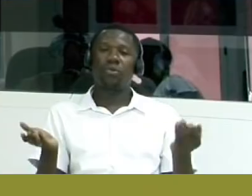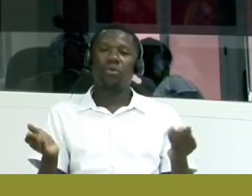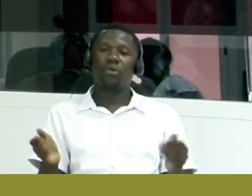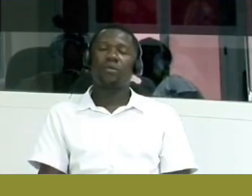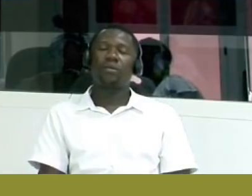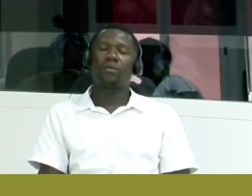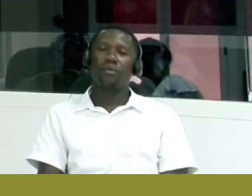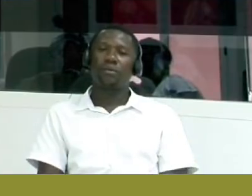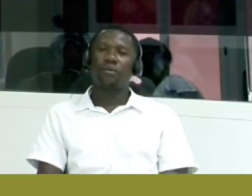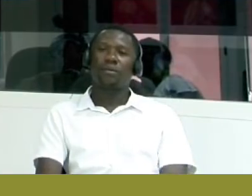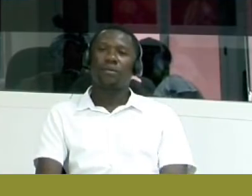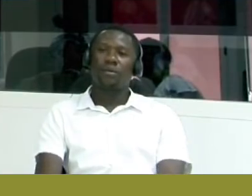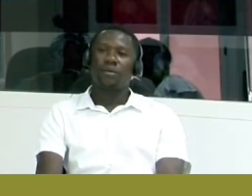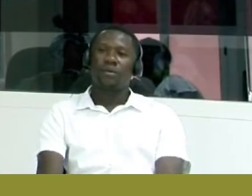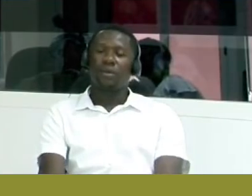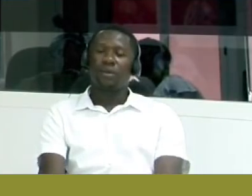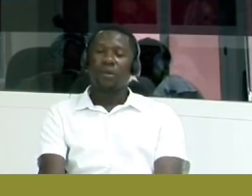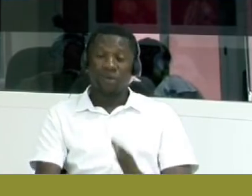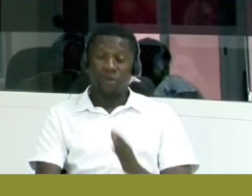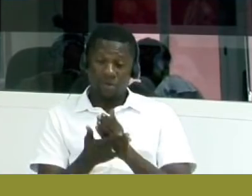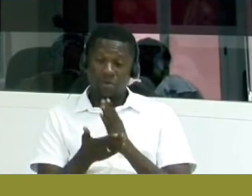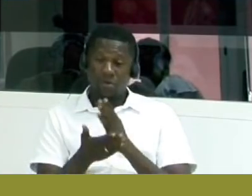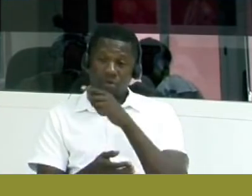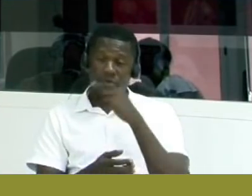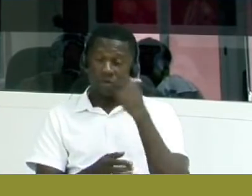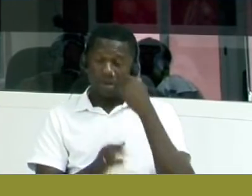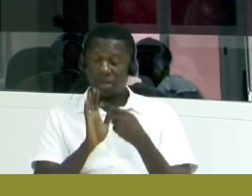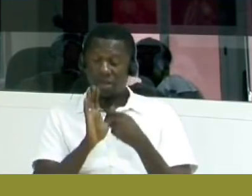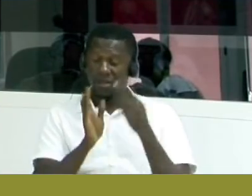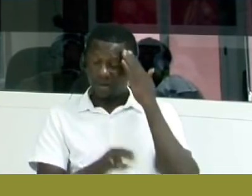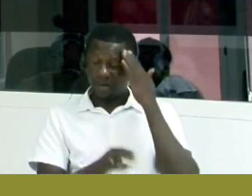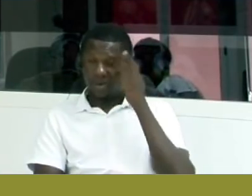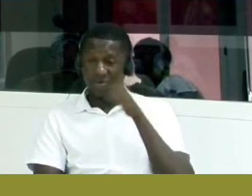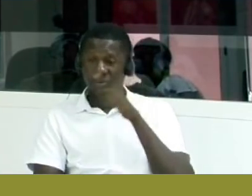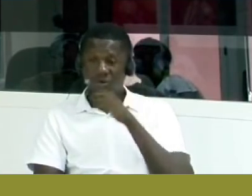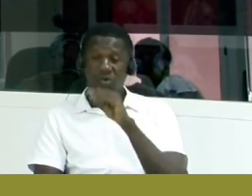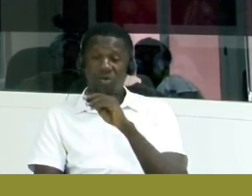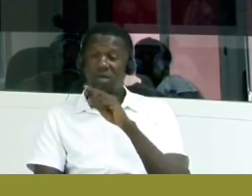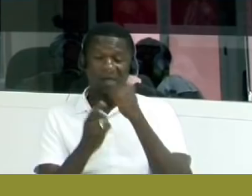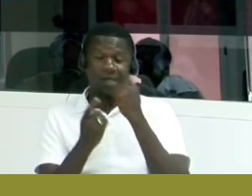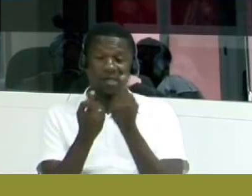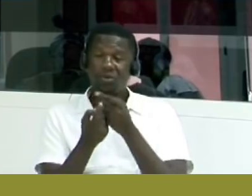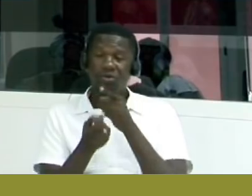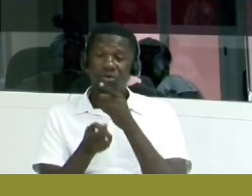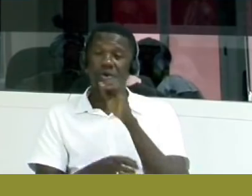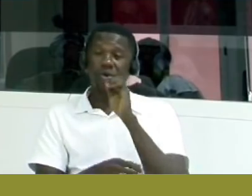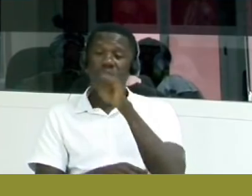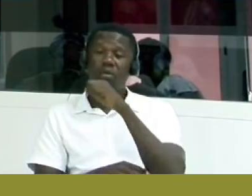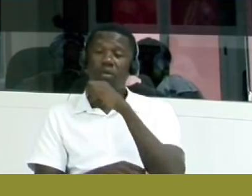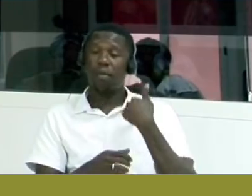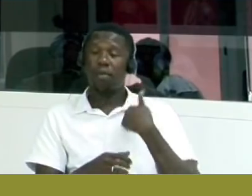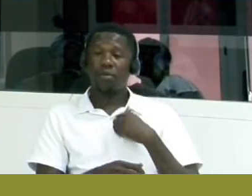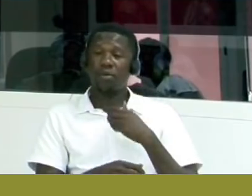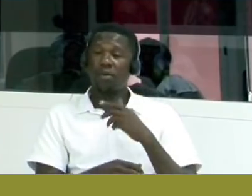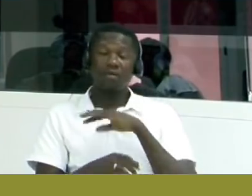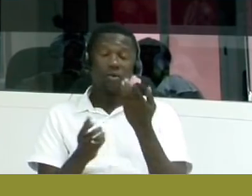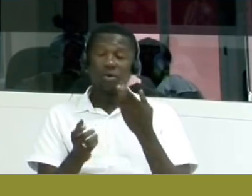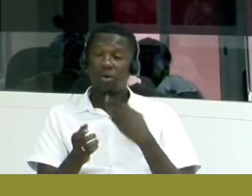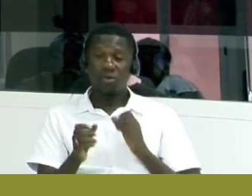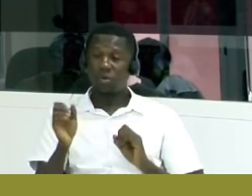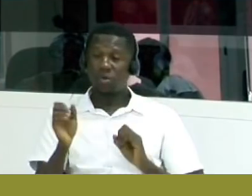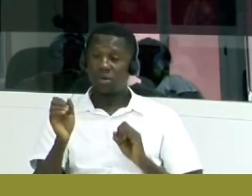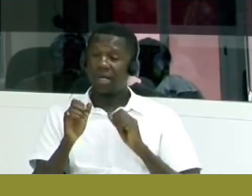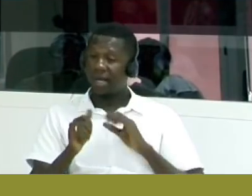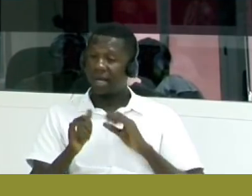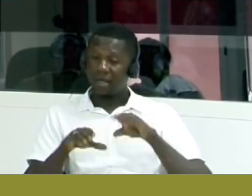in fact, you realized that you could not do anything to your people anyway, even though they would not comply with your instructions.